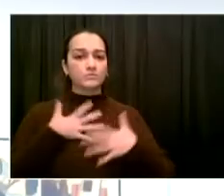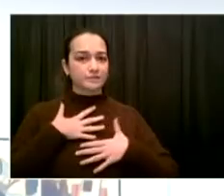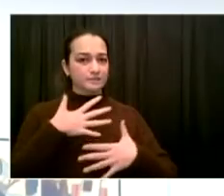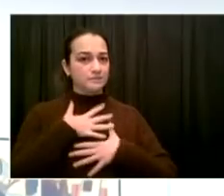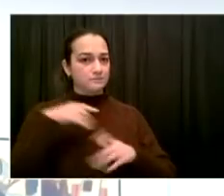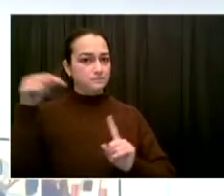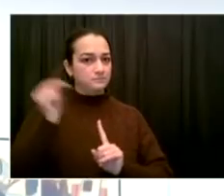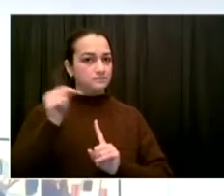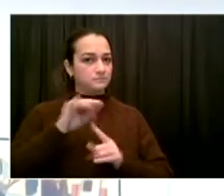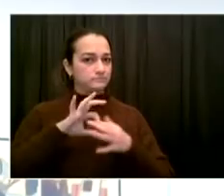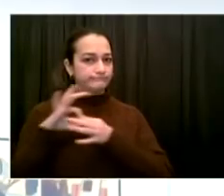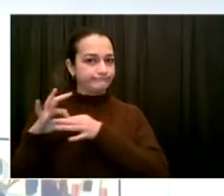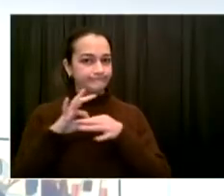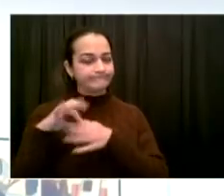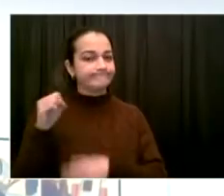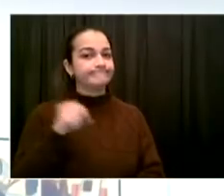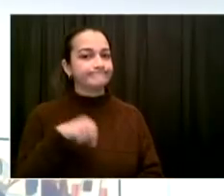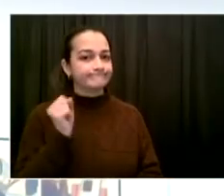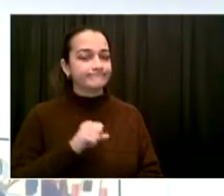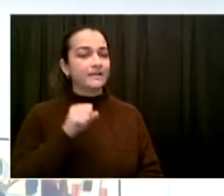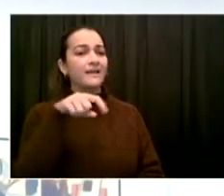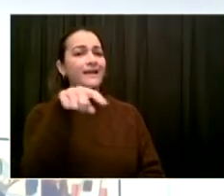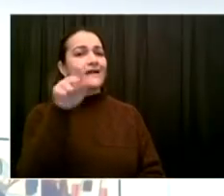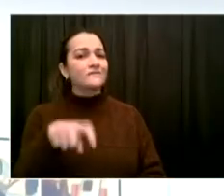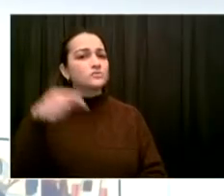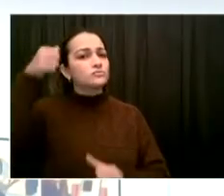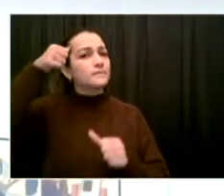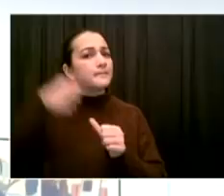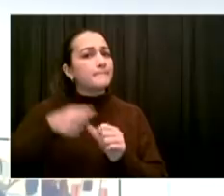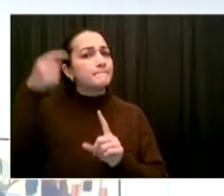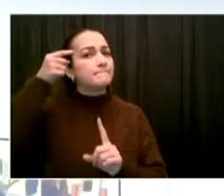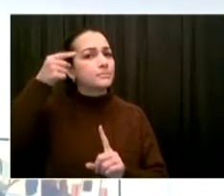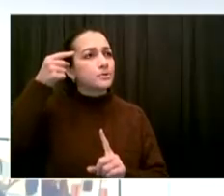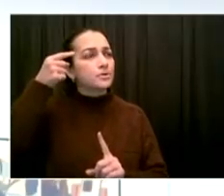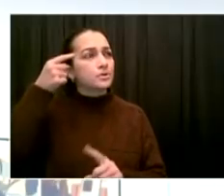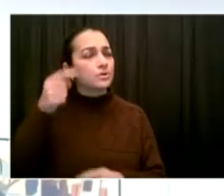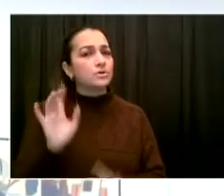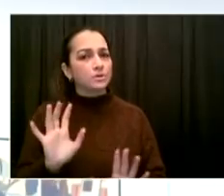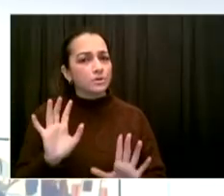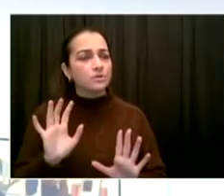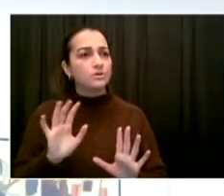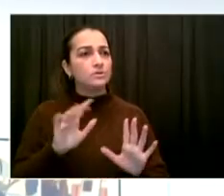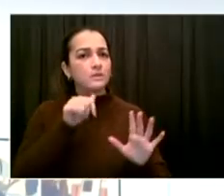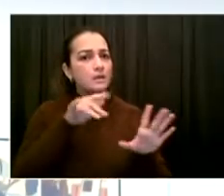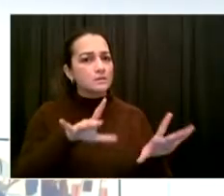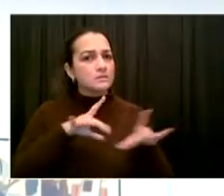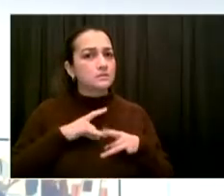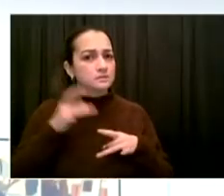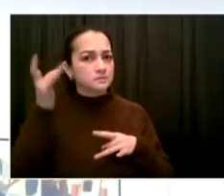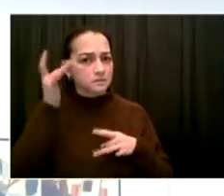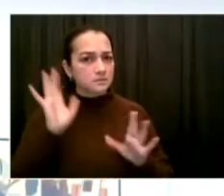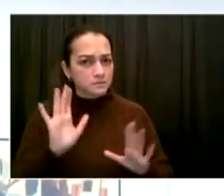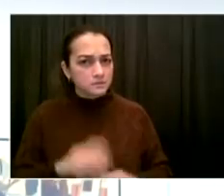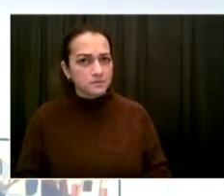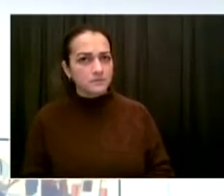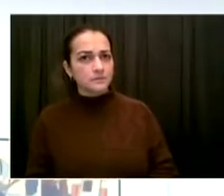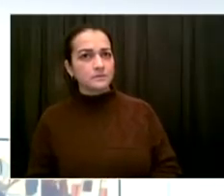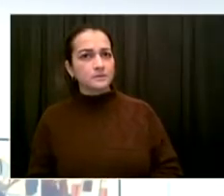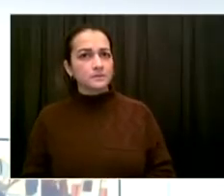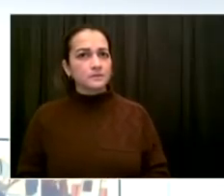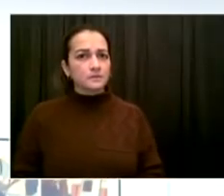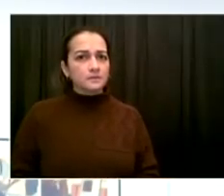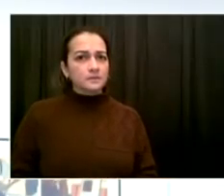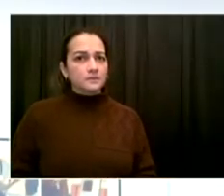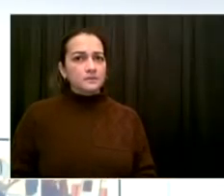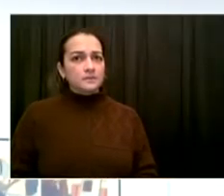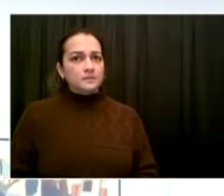to be the fastest, fittest, and most formidable variant of the virus thus far. This is in part due to its